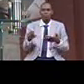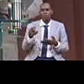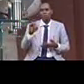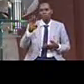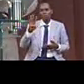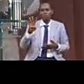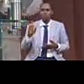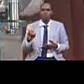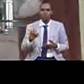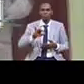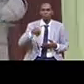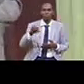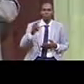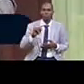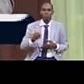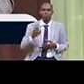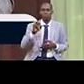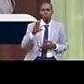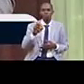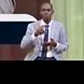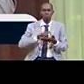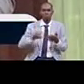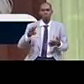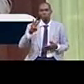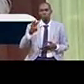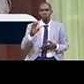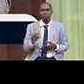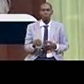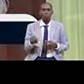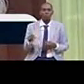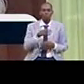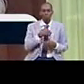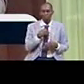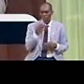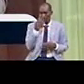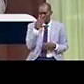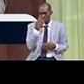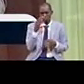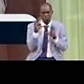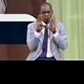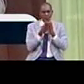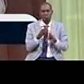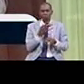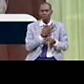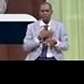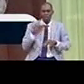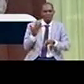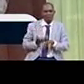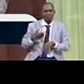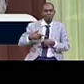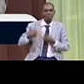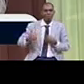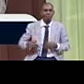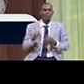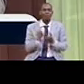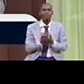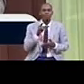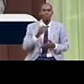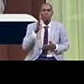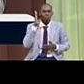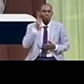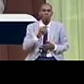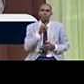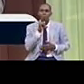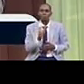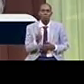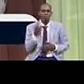40. In John chapter 12, verse 40, he hath blinded their eyes and hardened their hearts, that they should not see